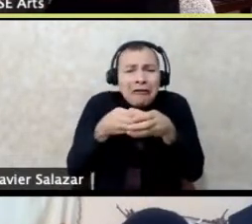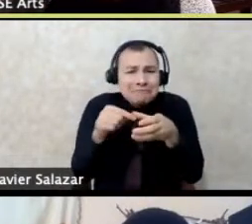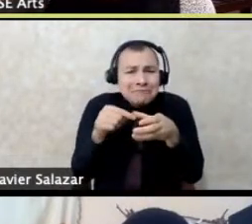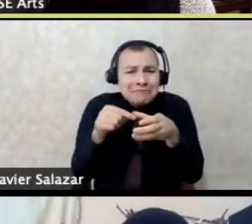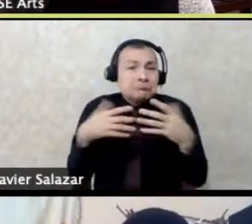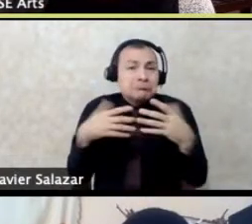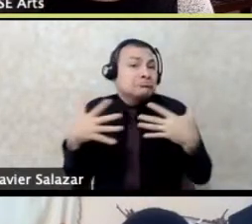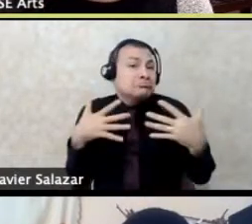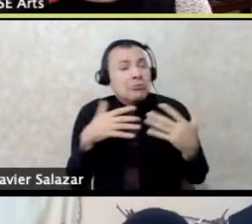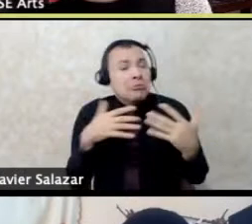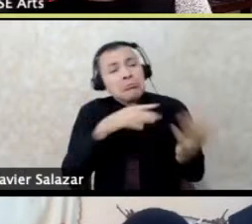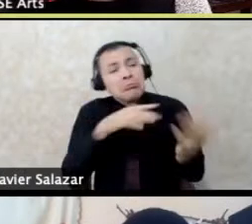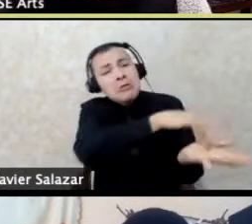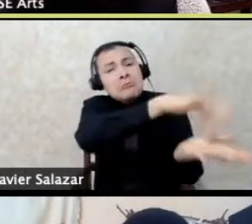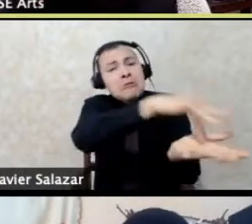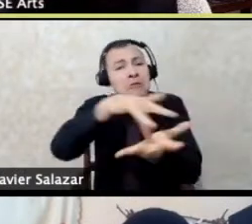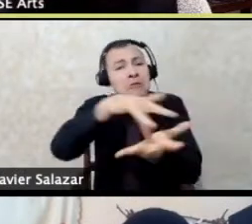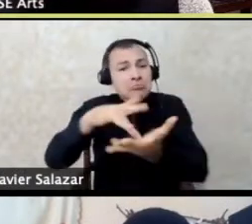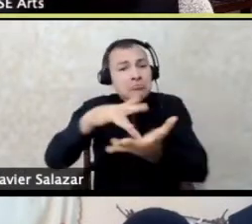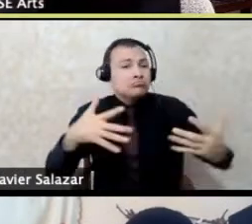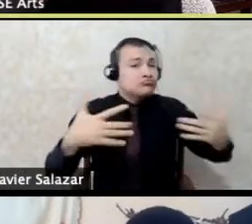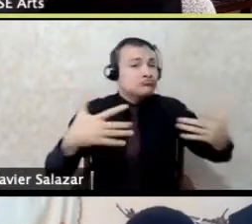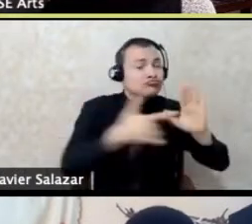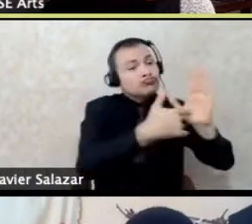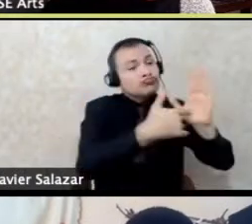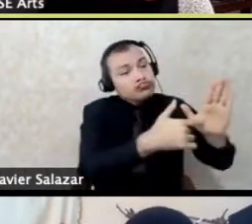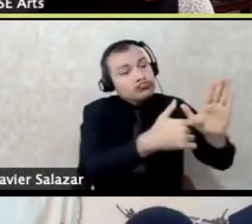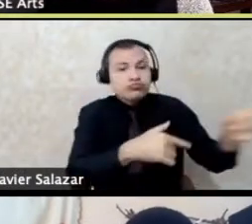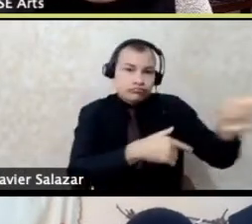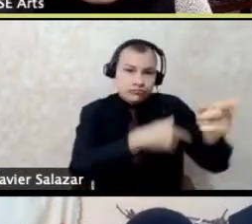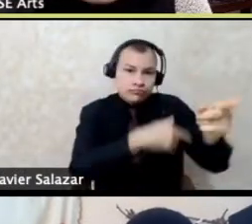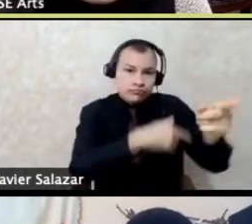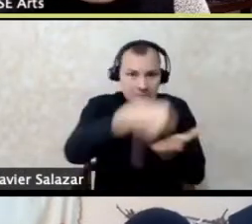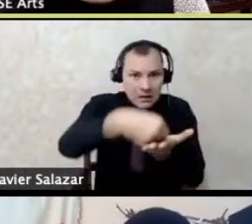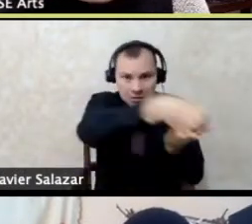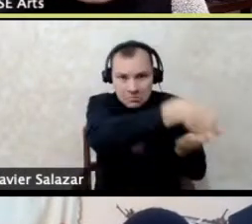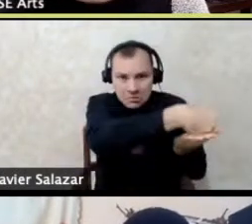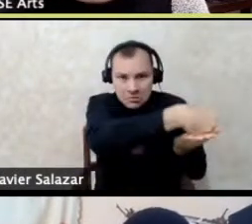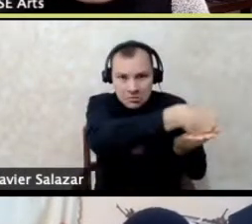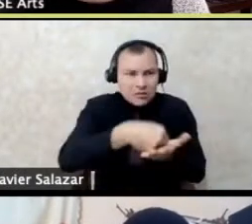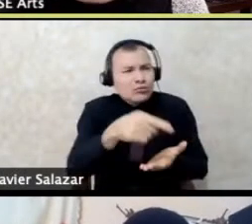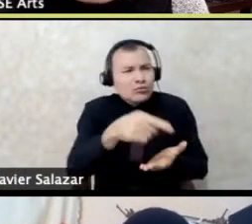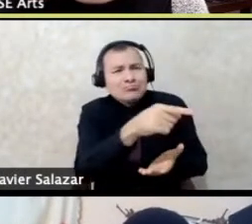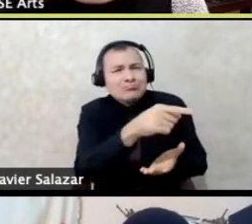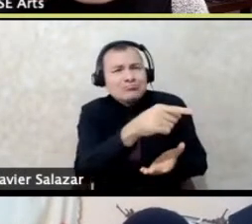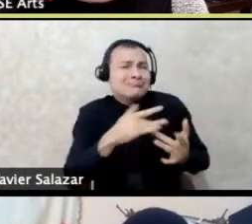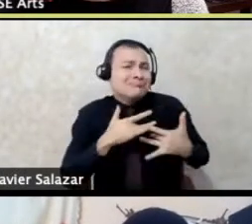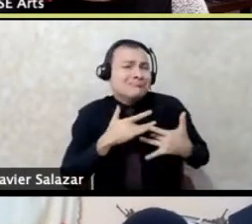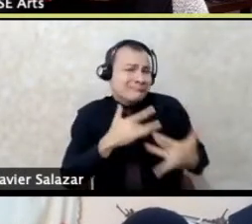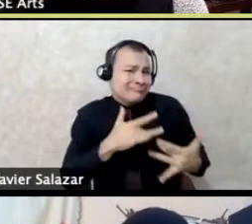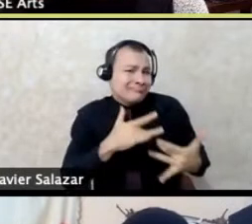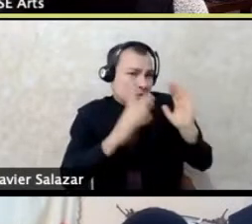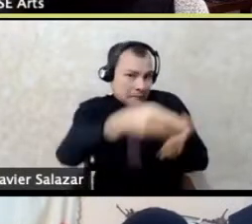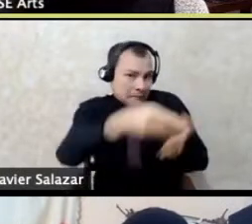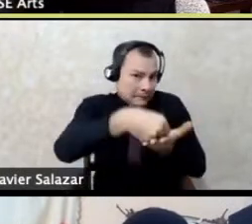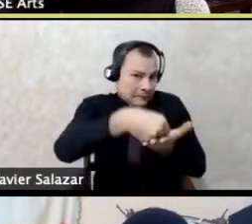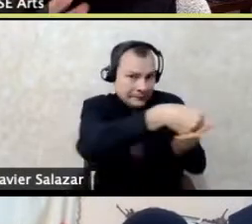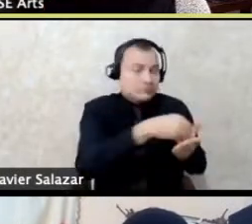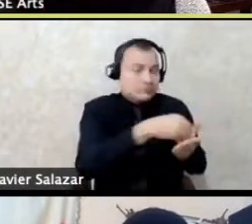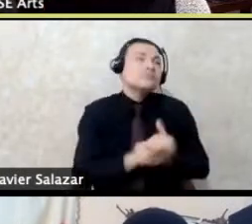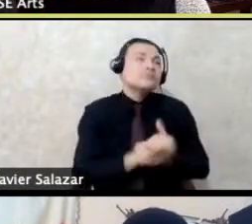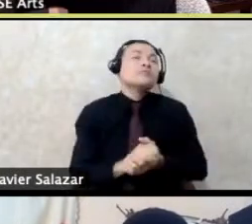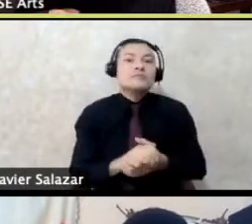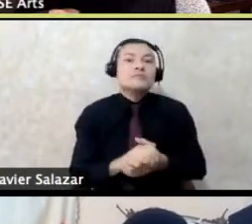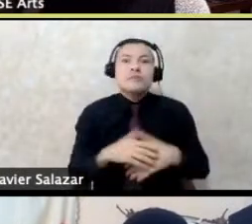pudieran. Y cuando el tiempo iba pasando, nosotros descubrimos que había una gran necesidad de traer esta forma para